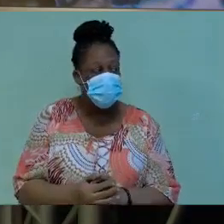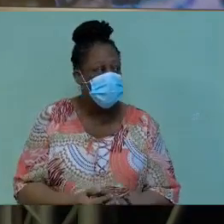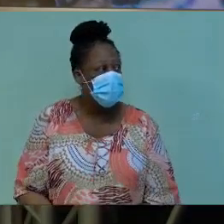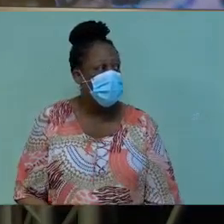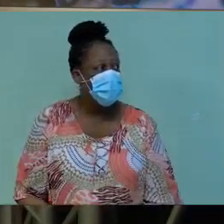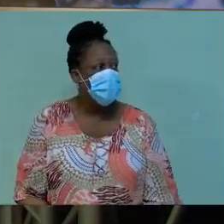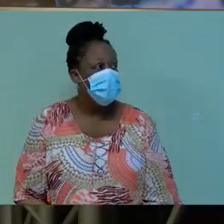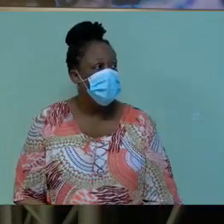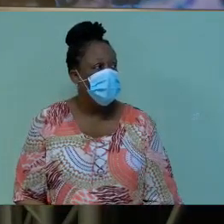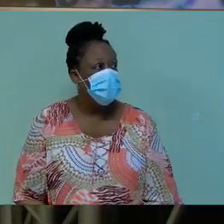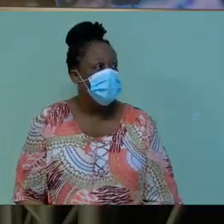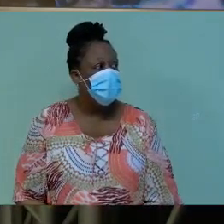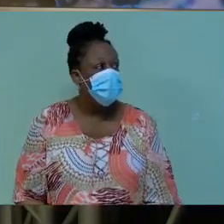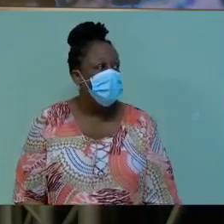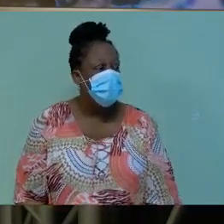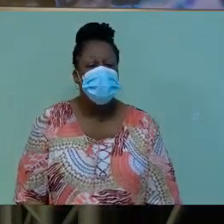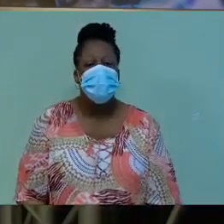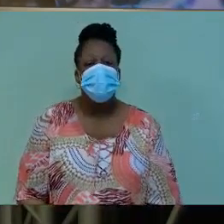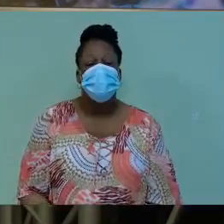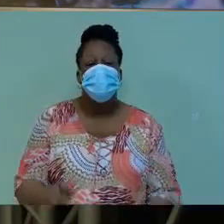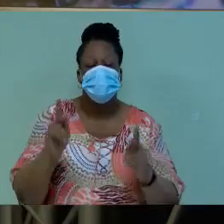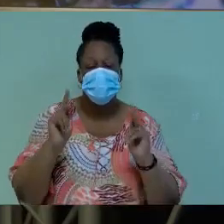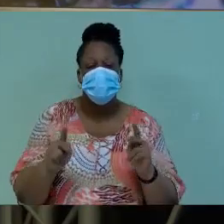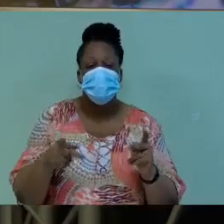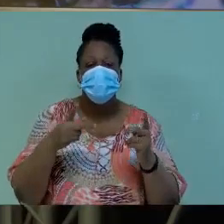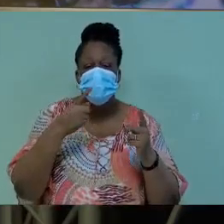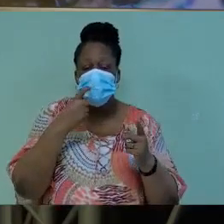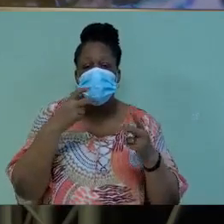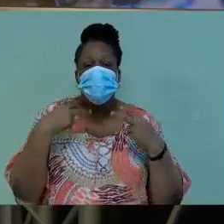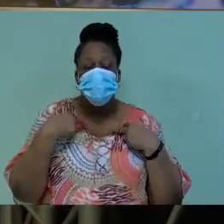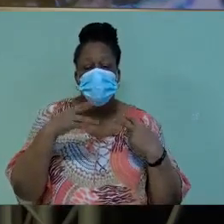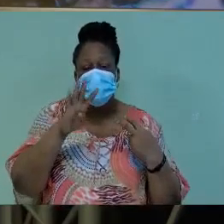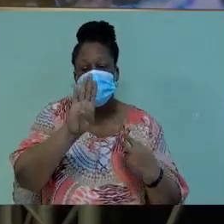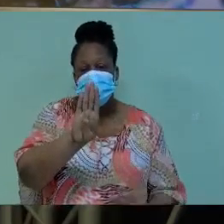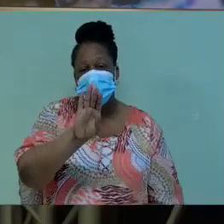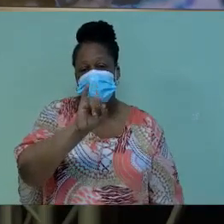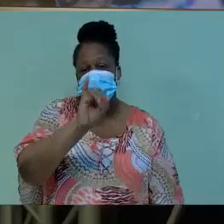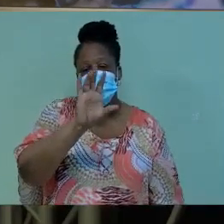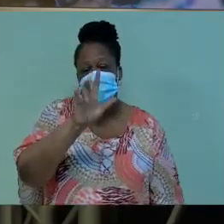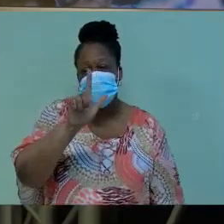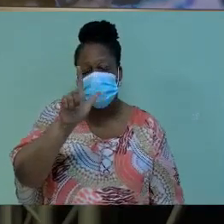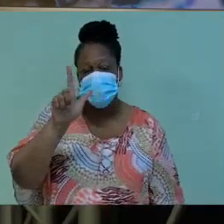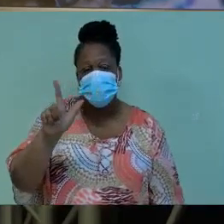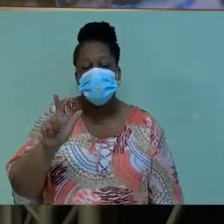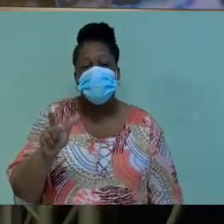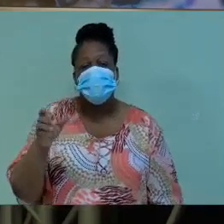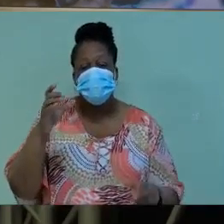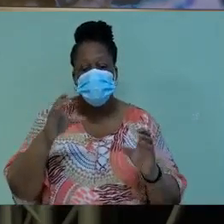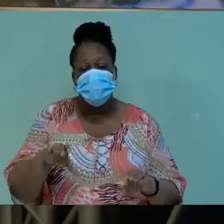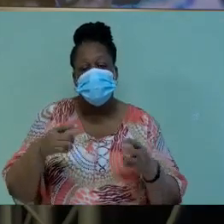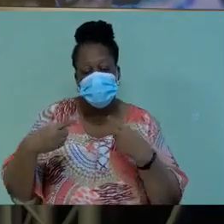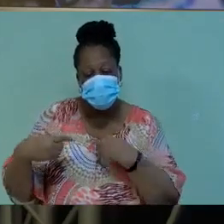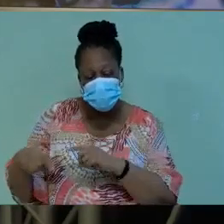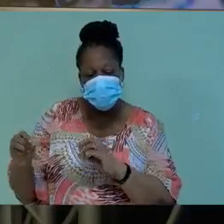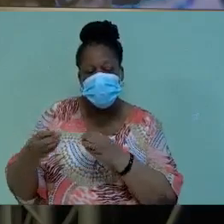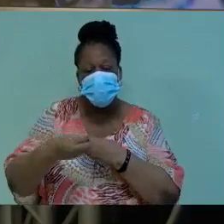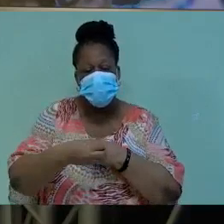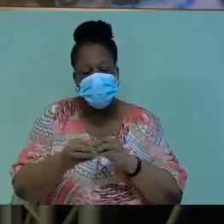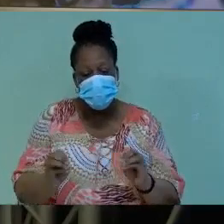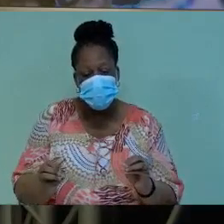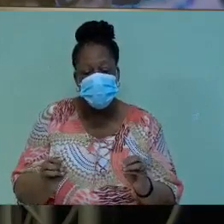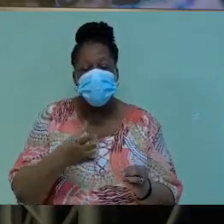T-bill holders are invited to come to the treasury, bring along with you your copy of your last treasury bill certificate, and we will process